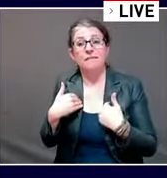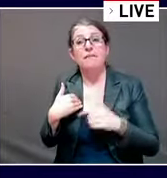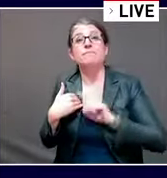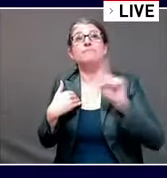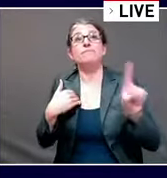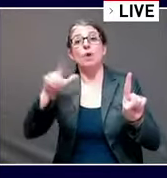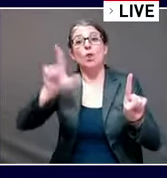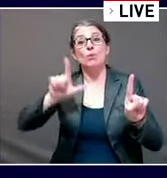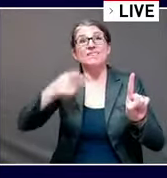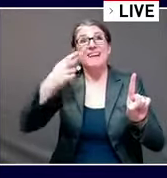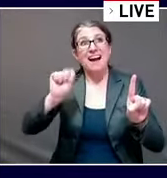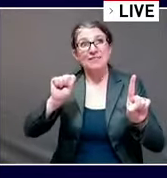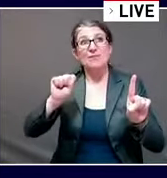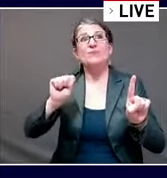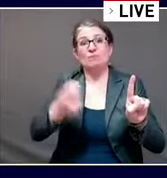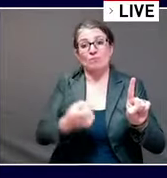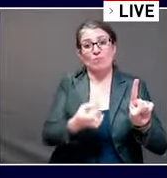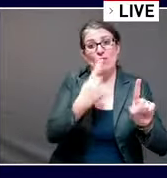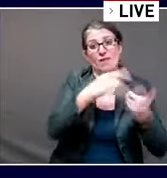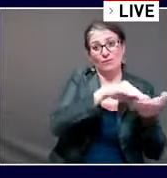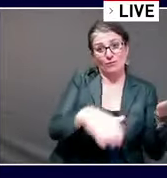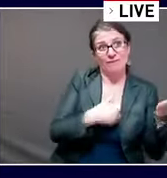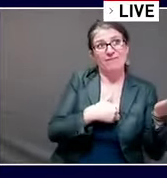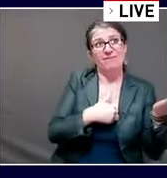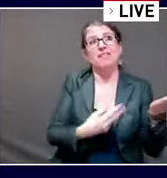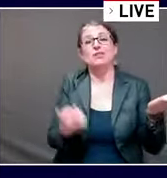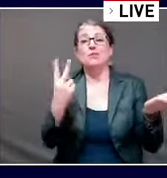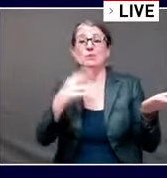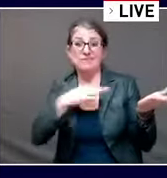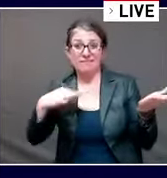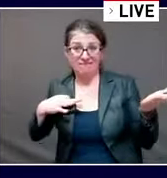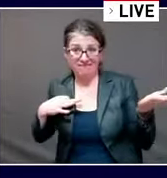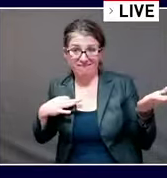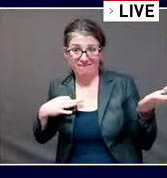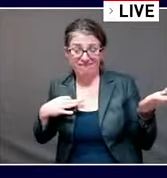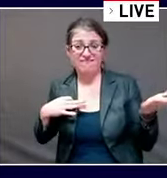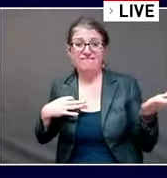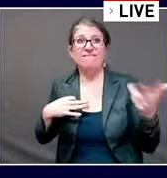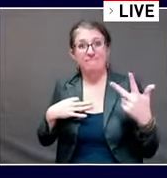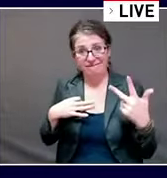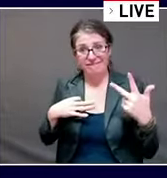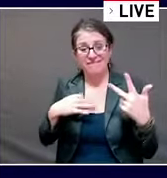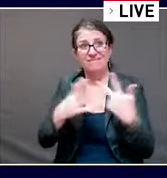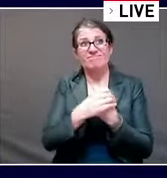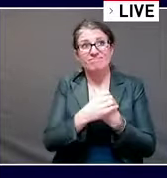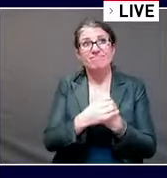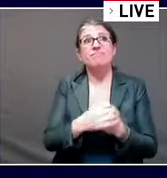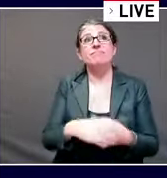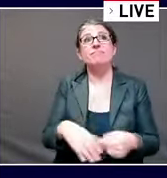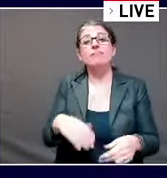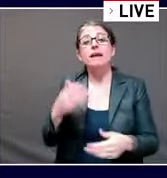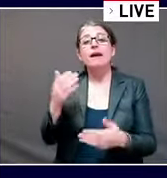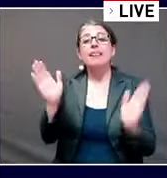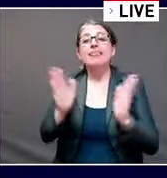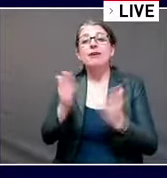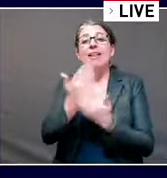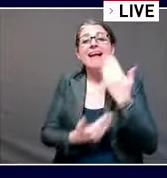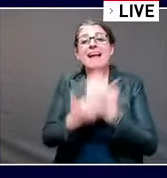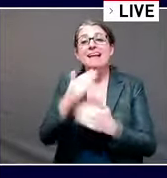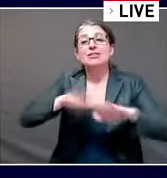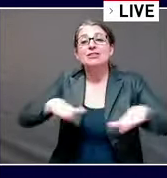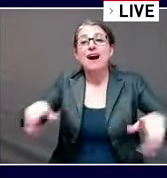14 epidemiological investigations into outbreaks that are occurring across the state. This is significant for a number of